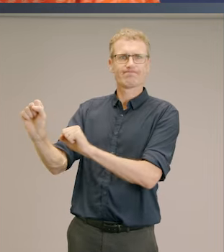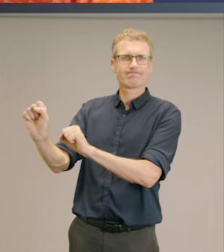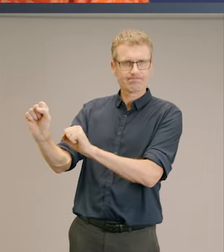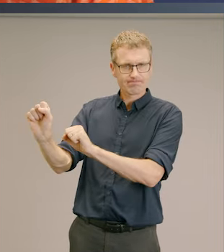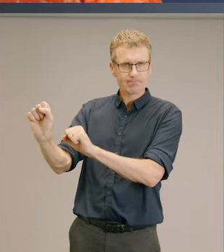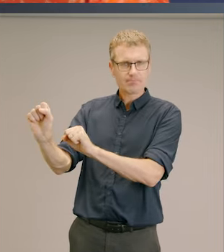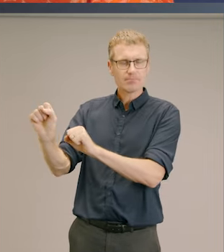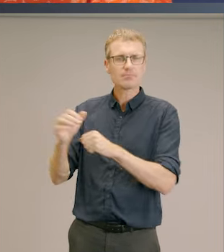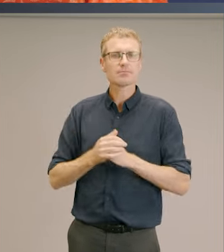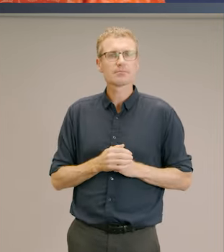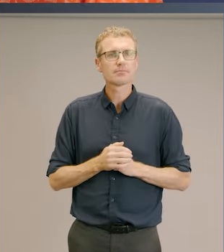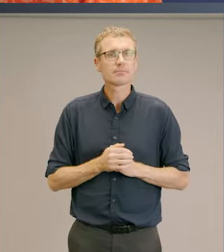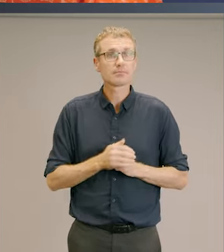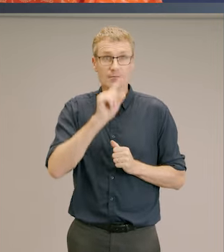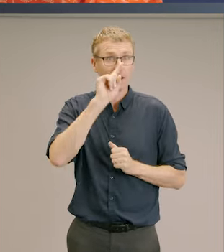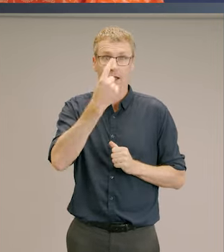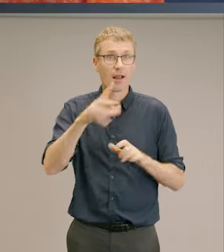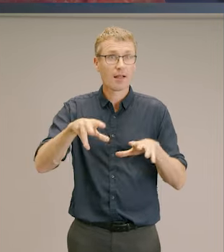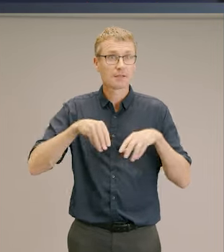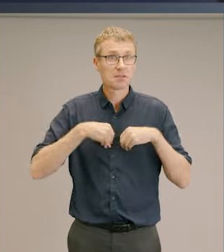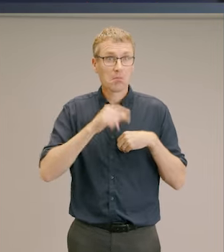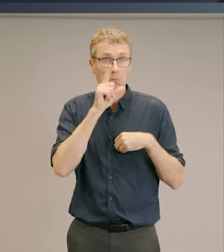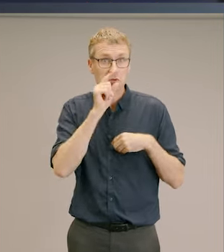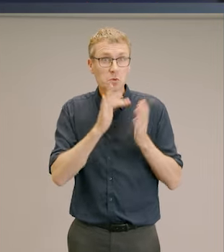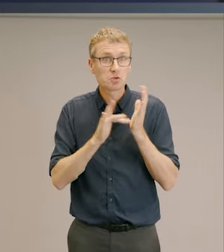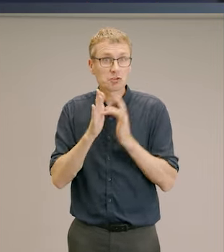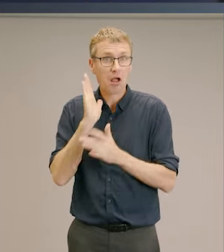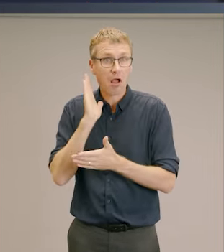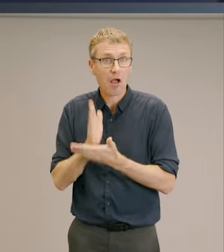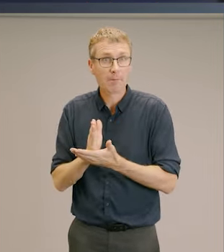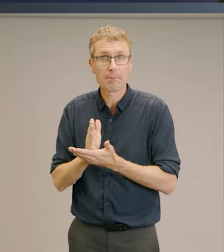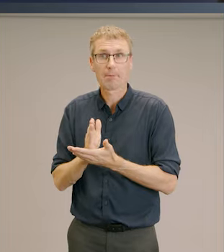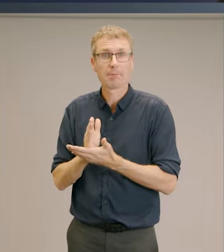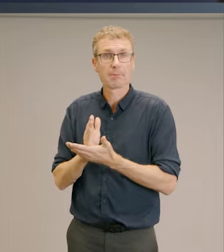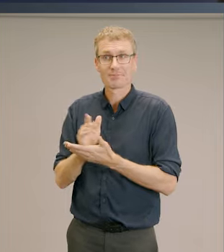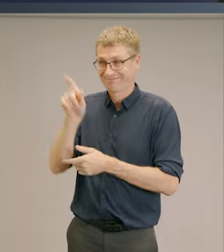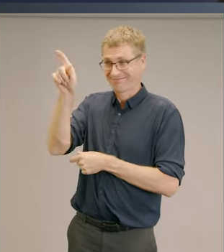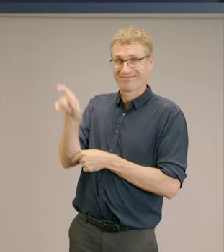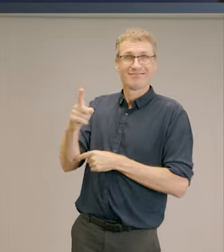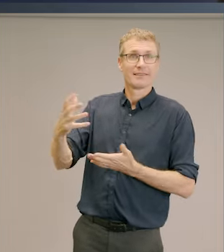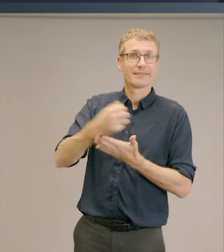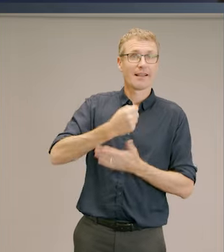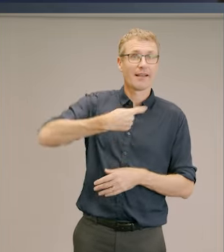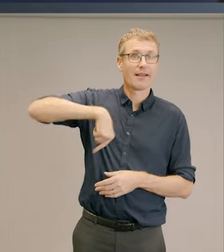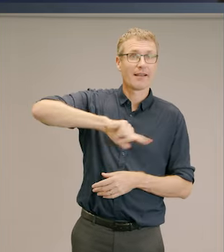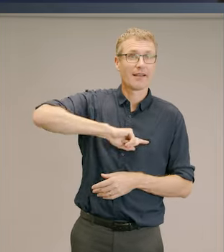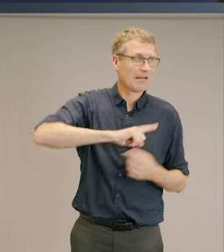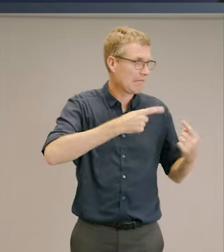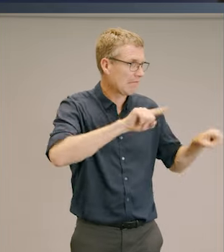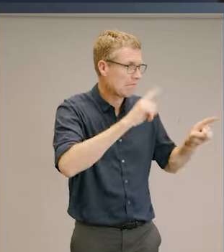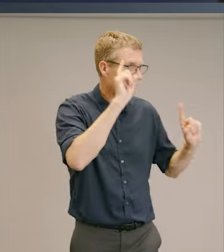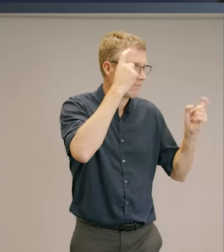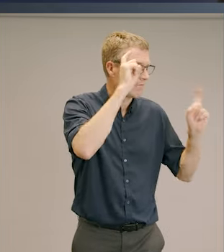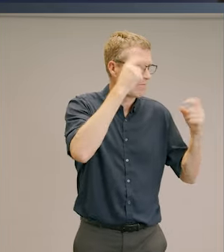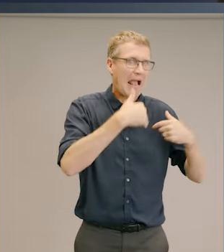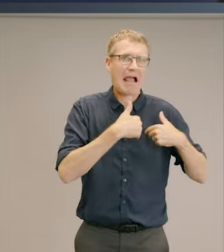sealed the tomb and posted guards to protect it. They couldn't accept that Jesus could actually be the Messiah. They were so